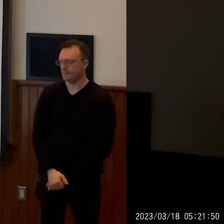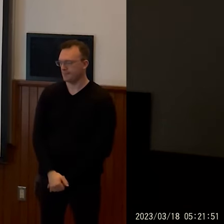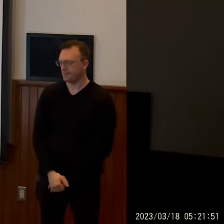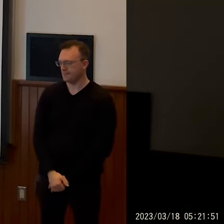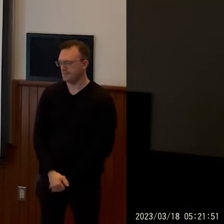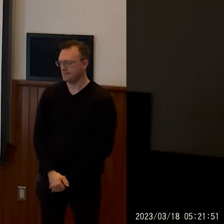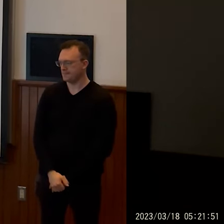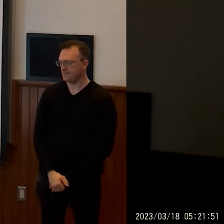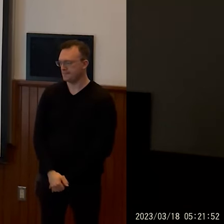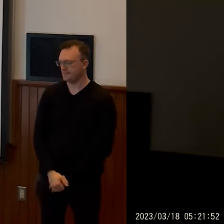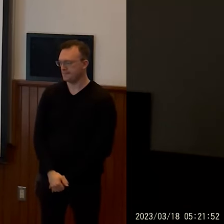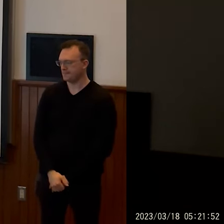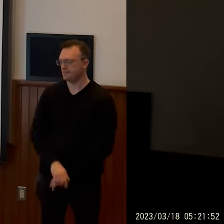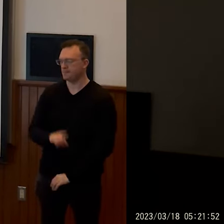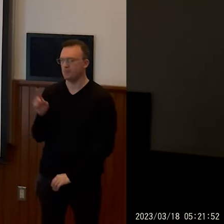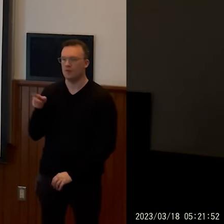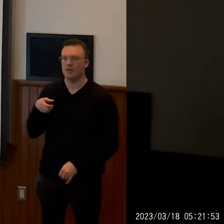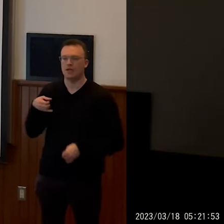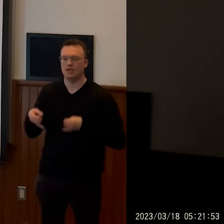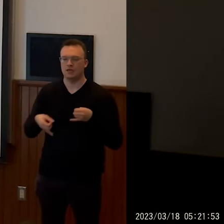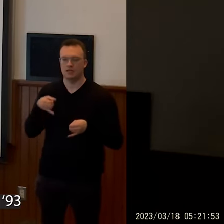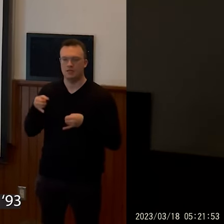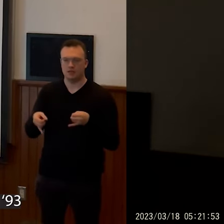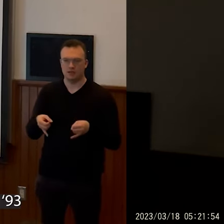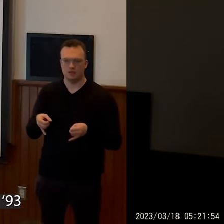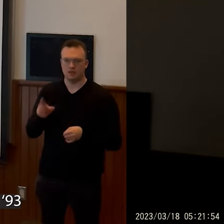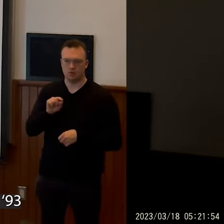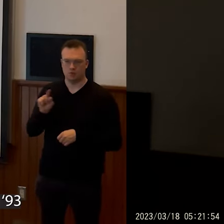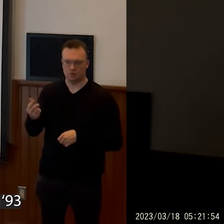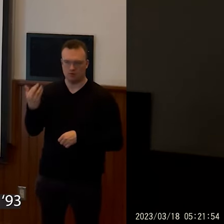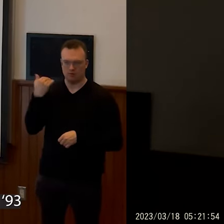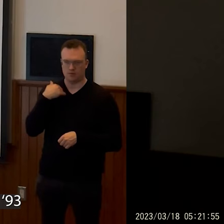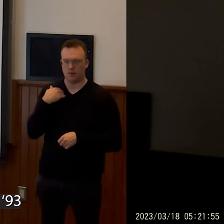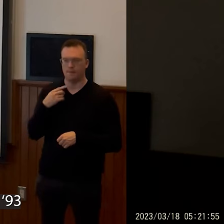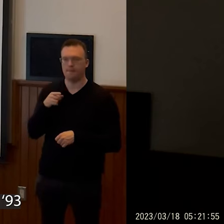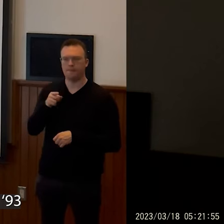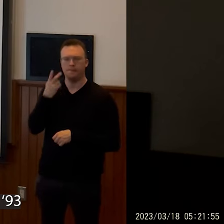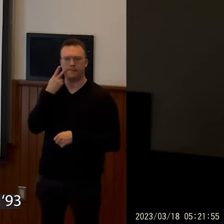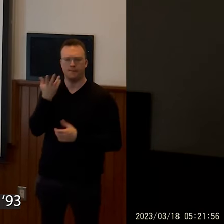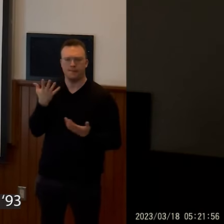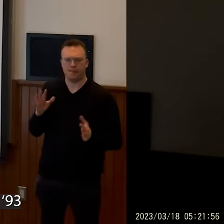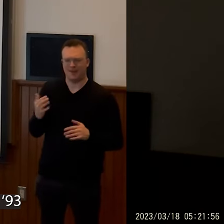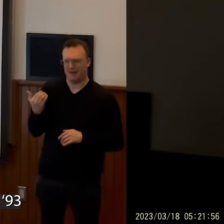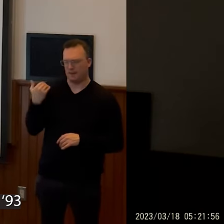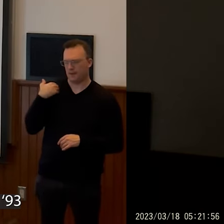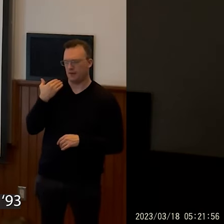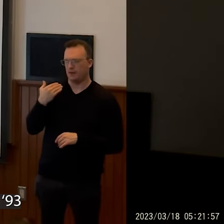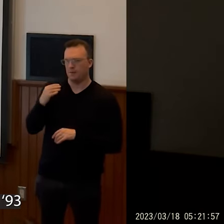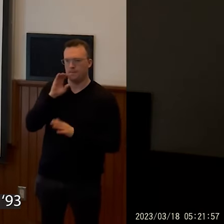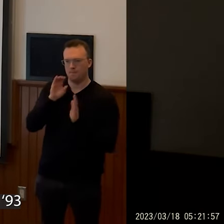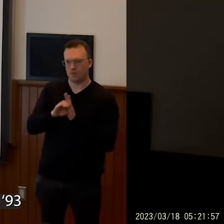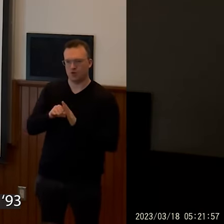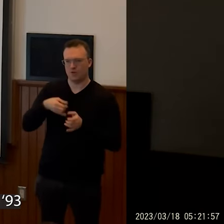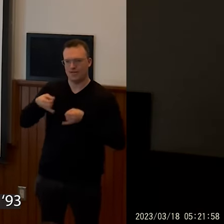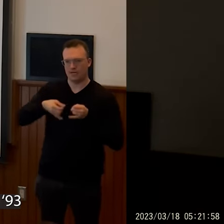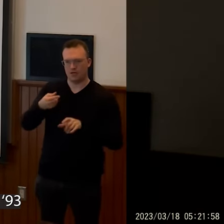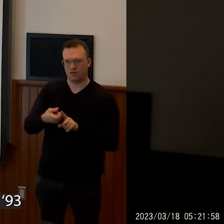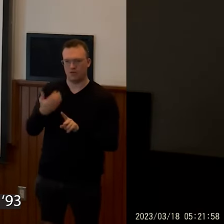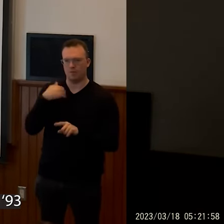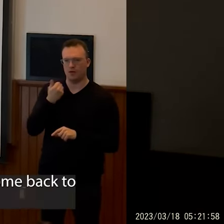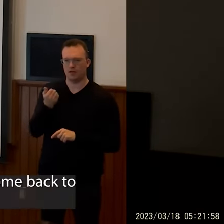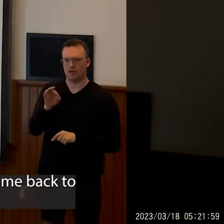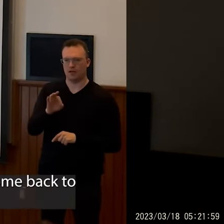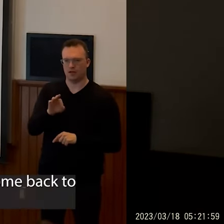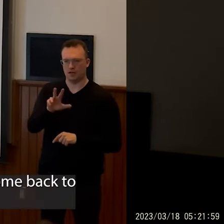So this is like Heels, 2020. So you saw the picture of Heels from